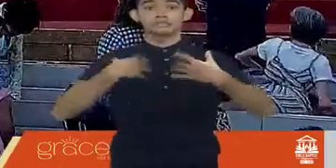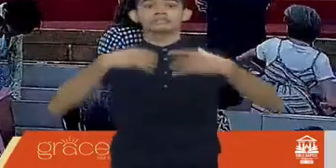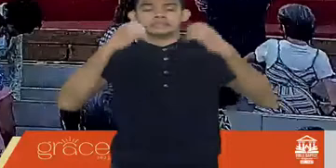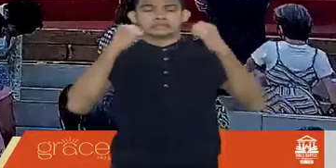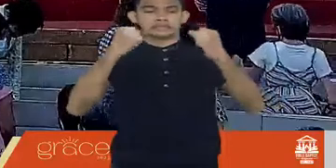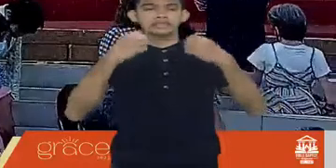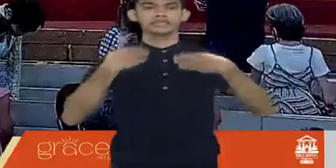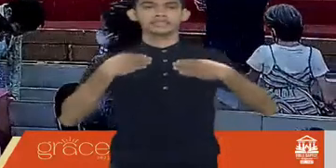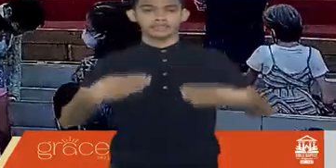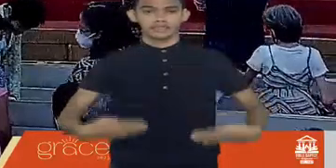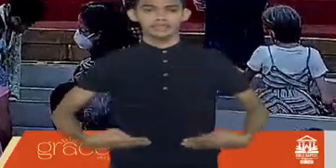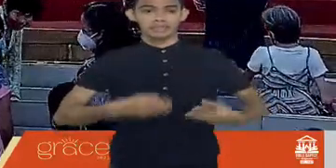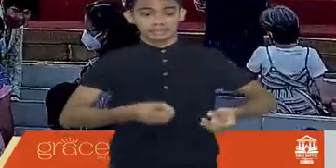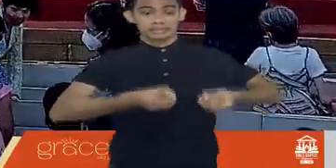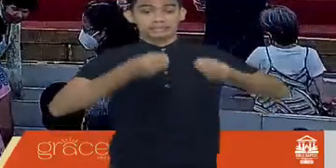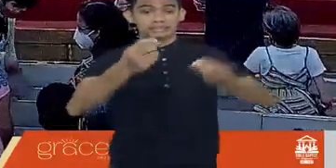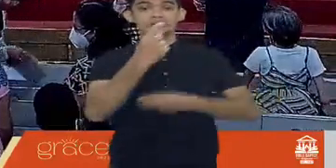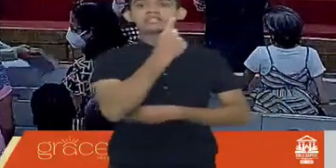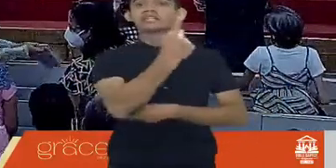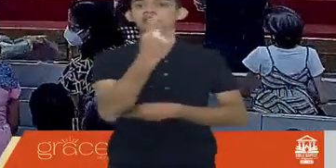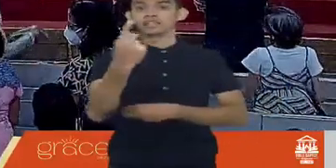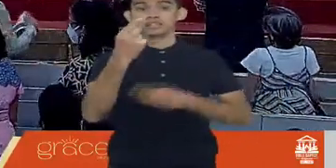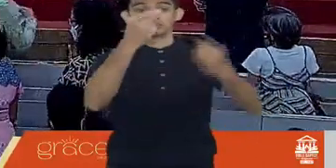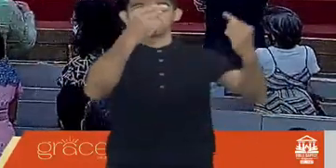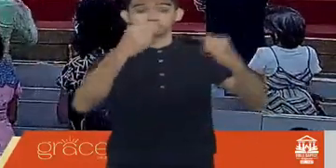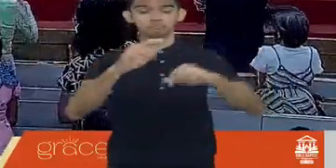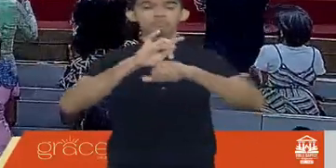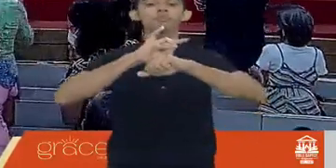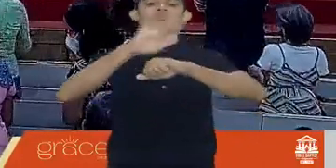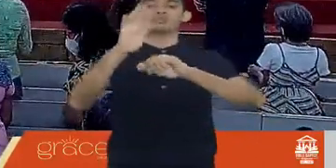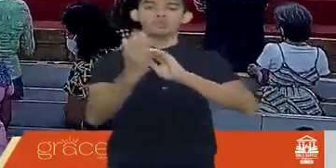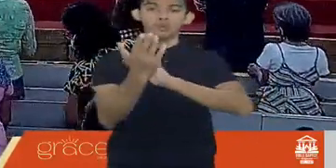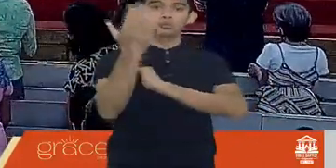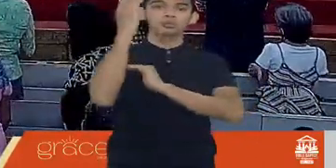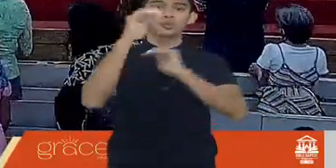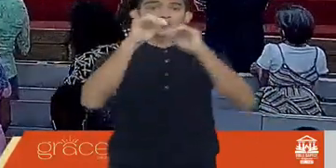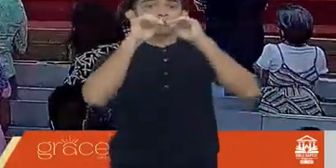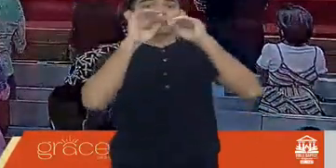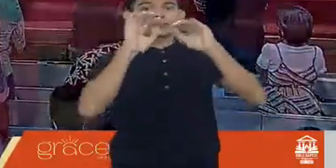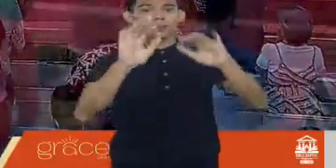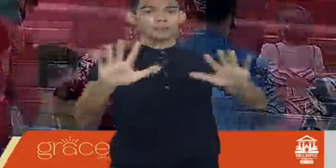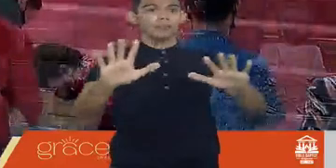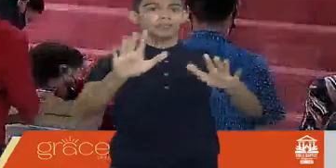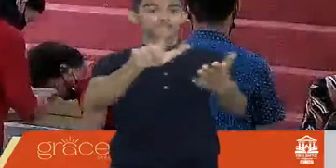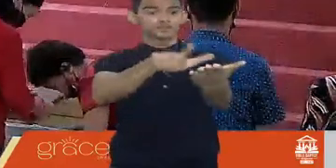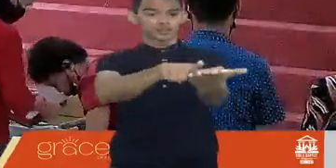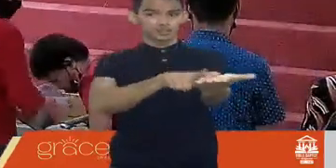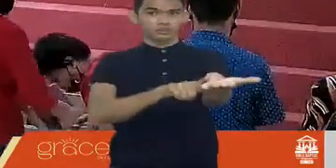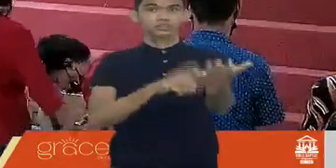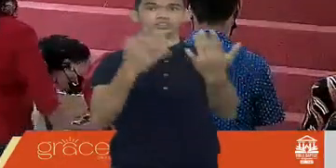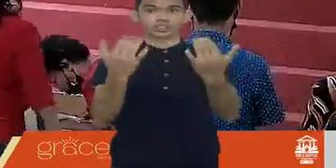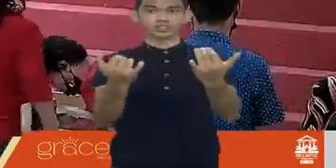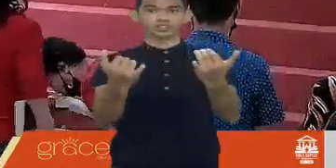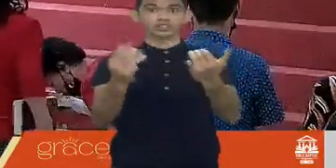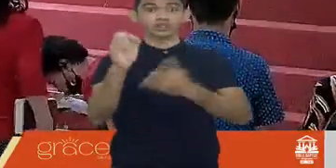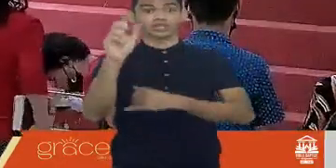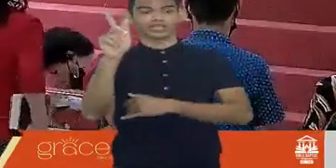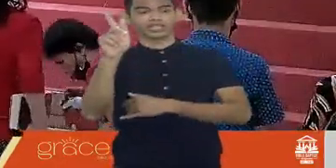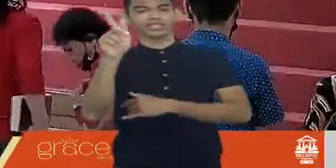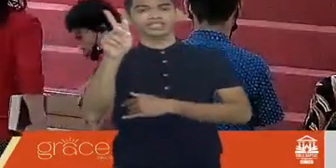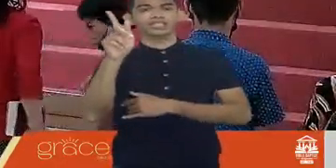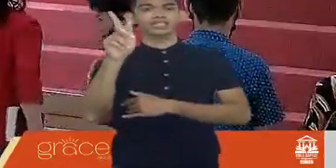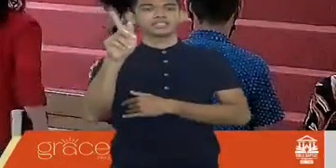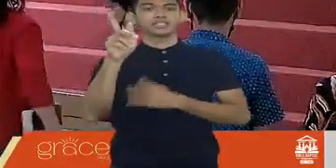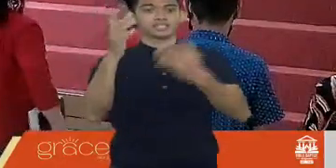sa kusog kabasog ngayong gihatag ka na ito karun, nga we can come early this morning to be blessed of our lesson. Okay,